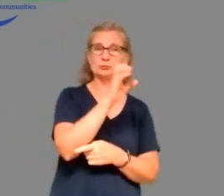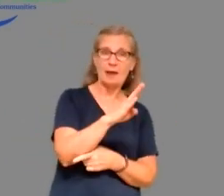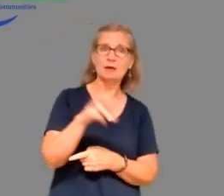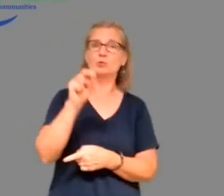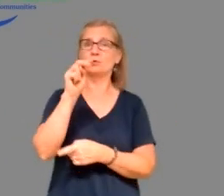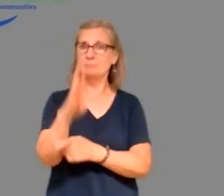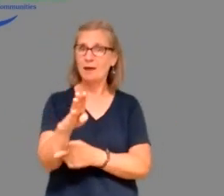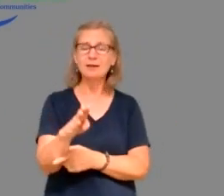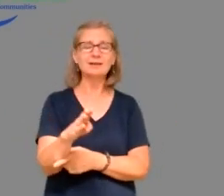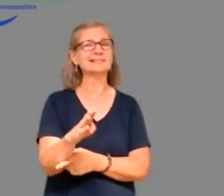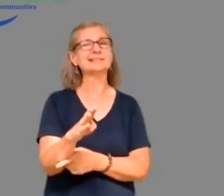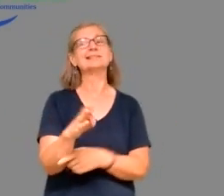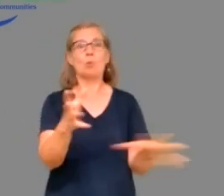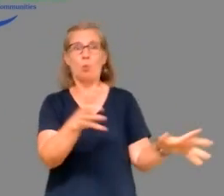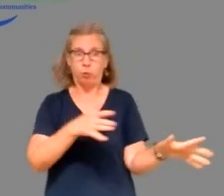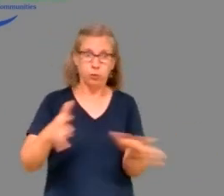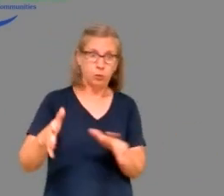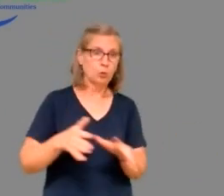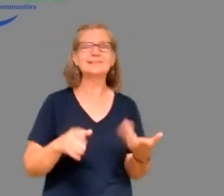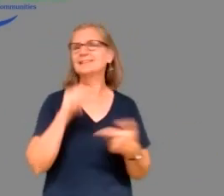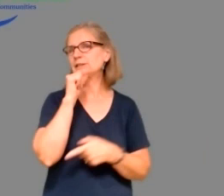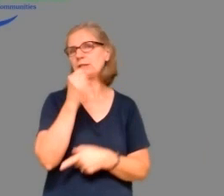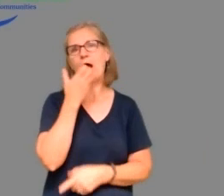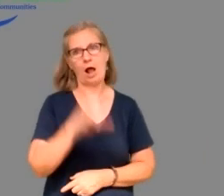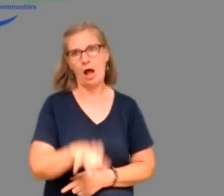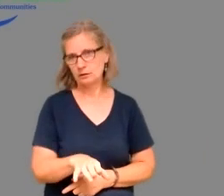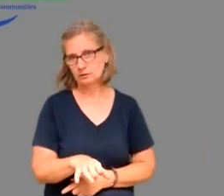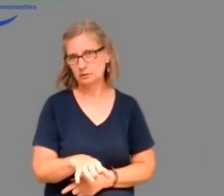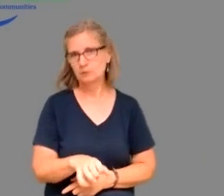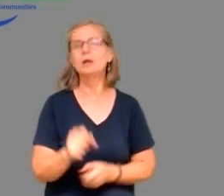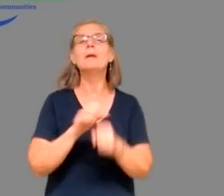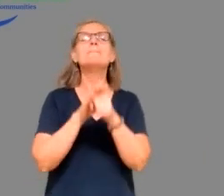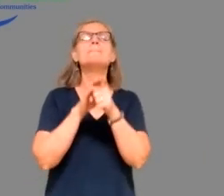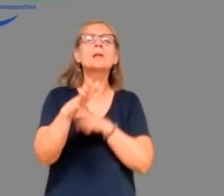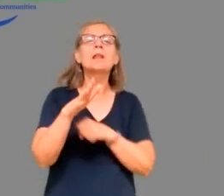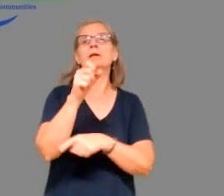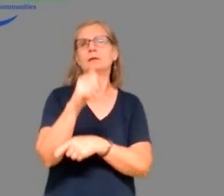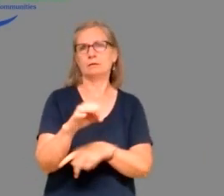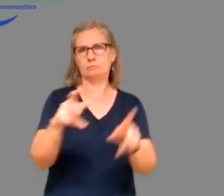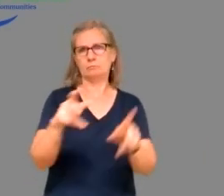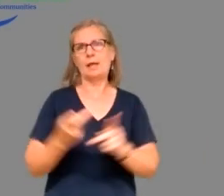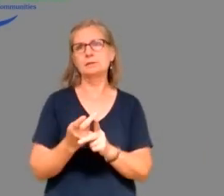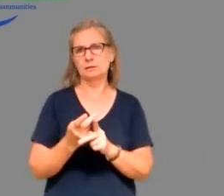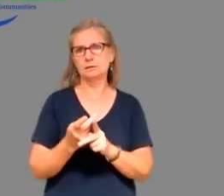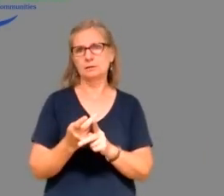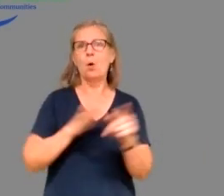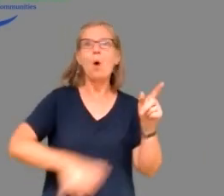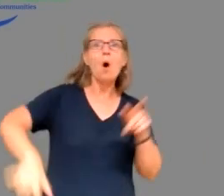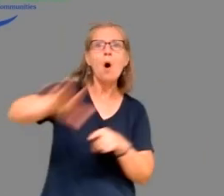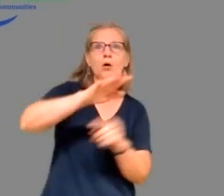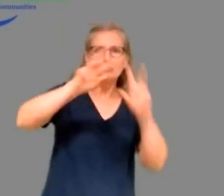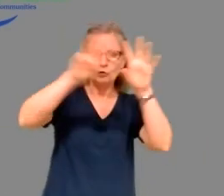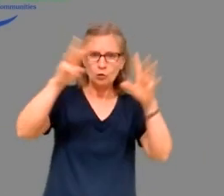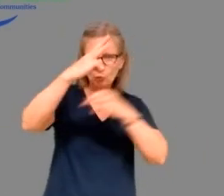There are plenty of places right now that are warmer than we are going to be during the summer that are still having